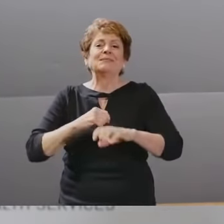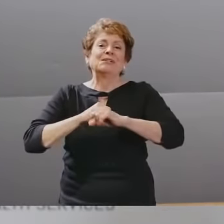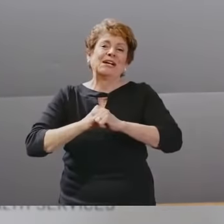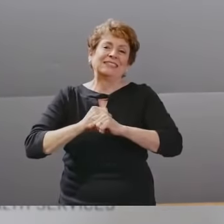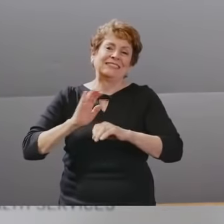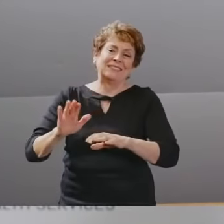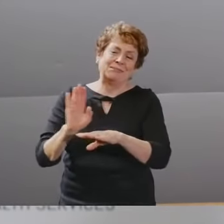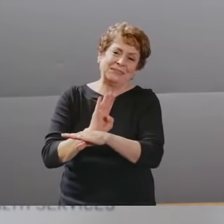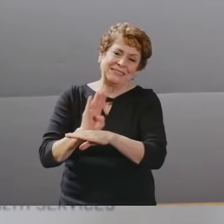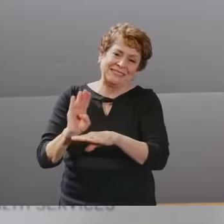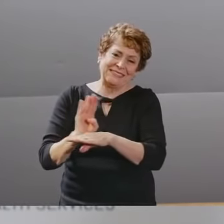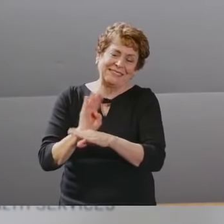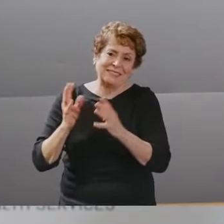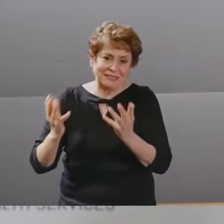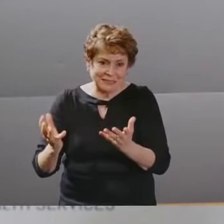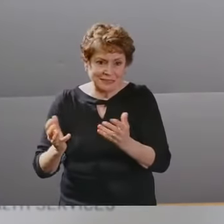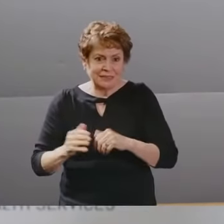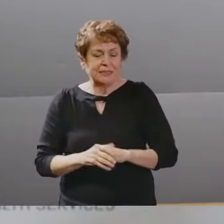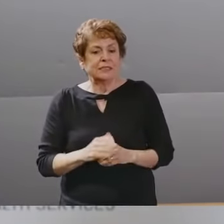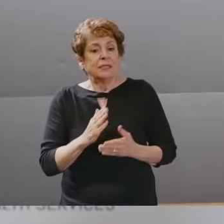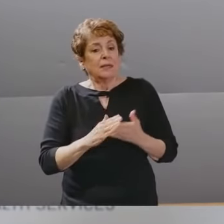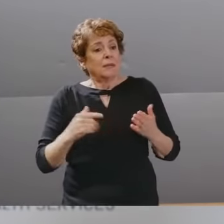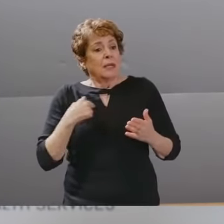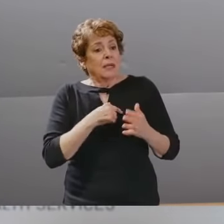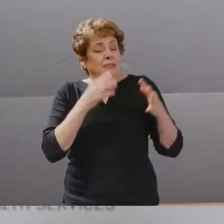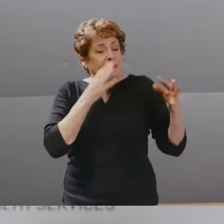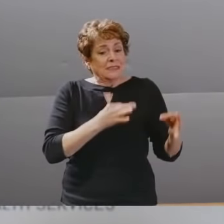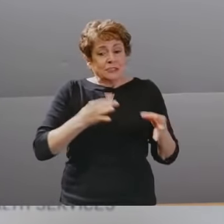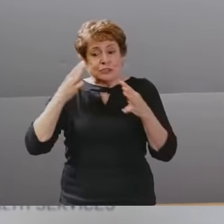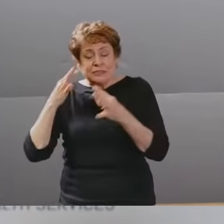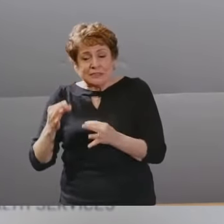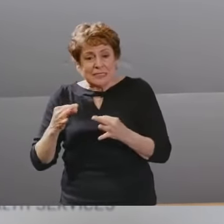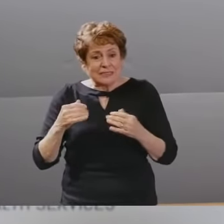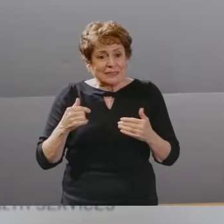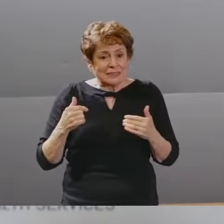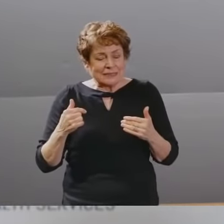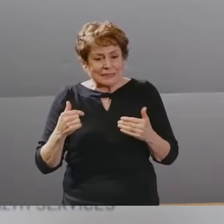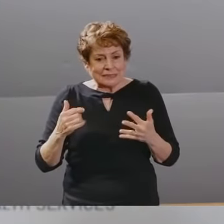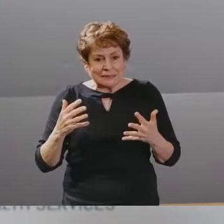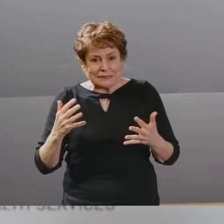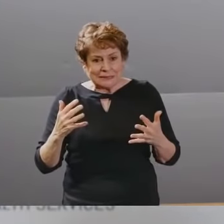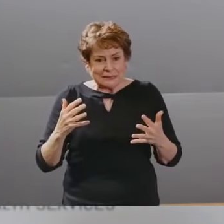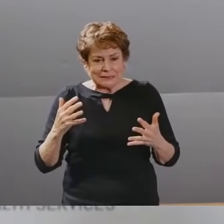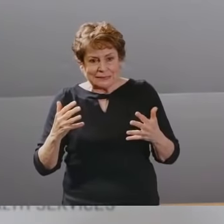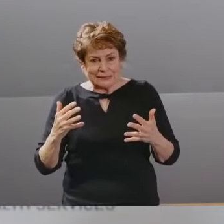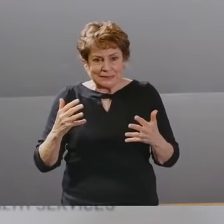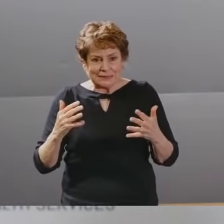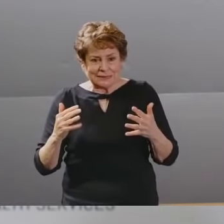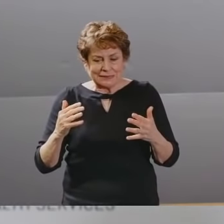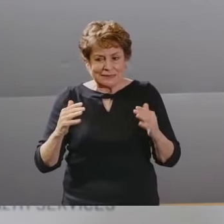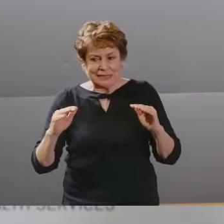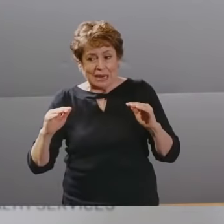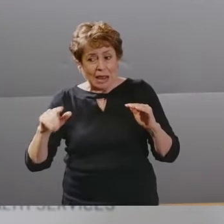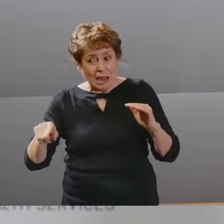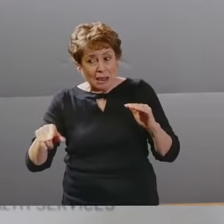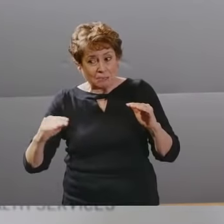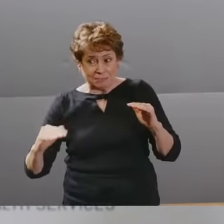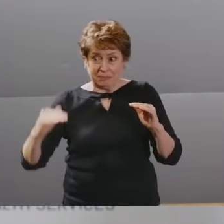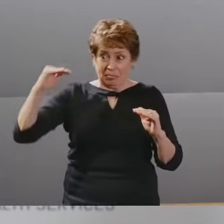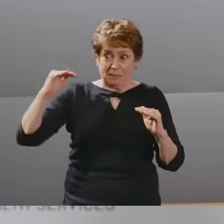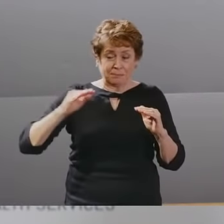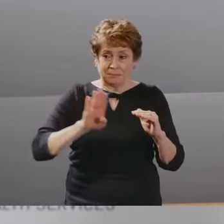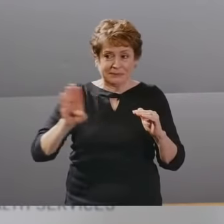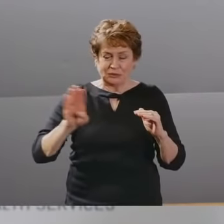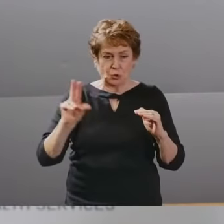steps that we've had to make to basically slow the spread, break up large group gatherings, and